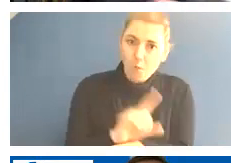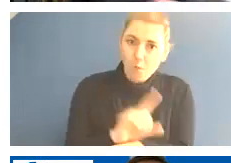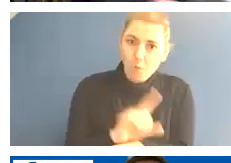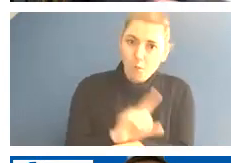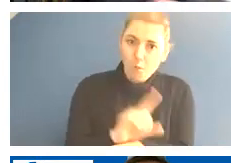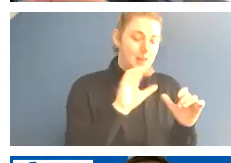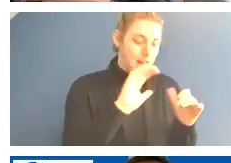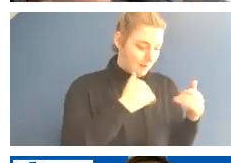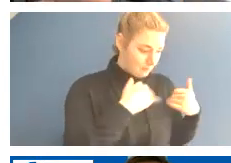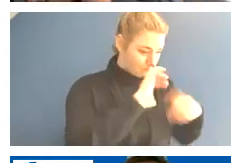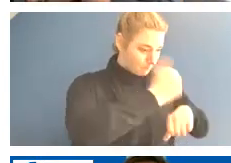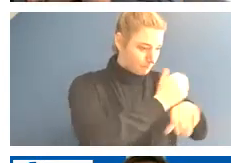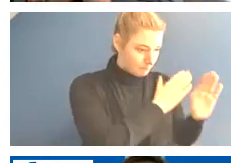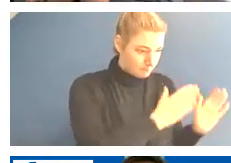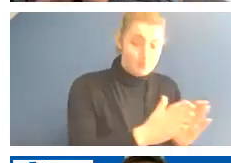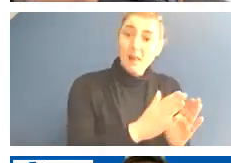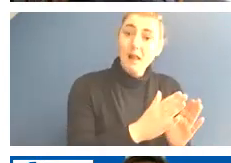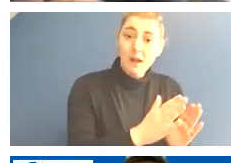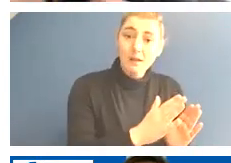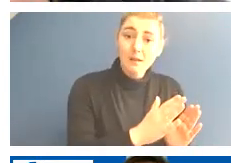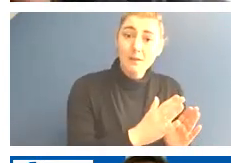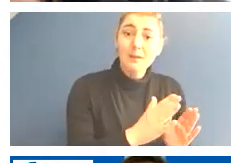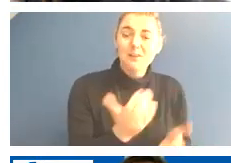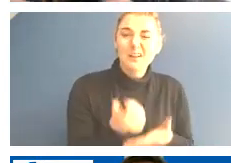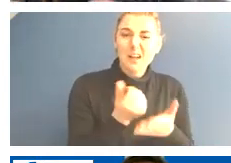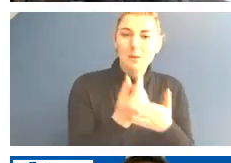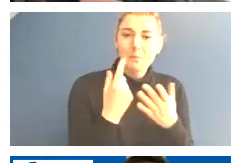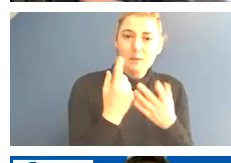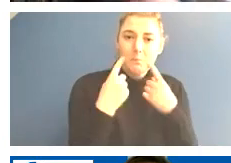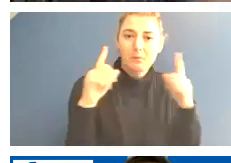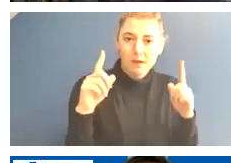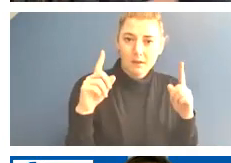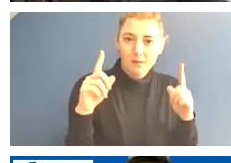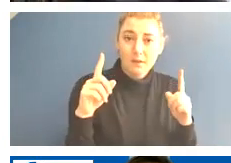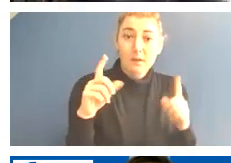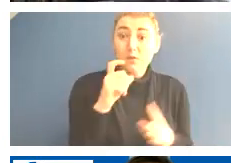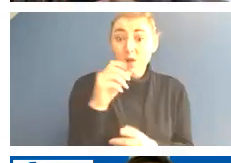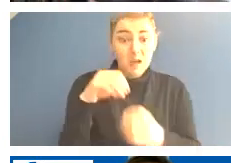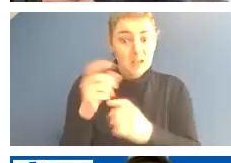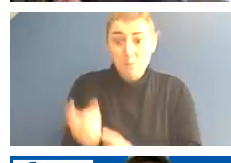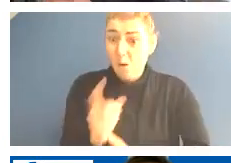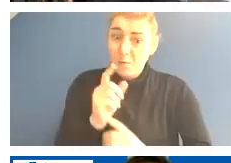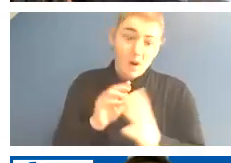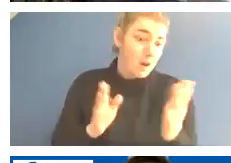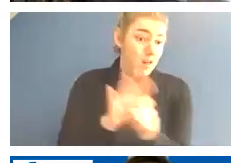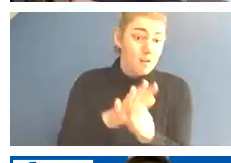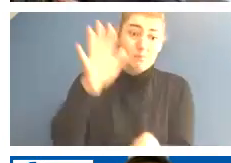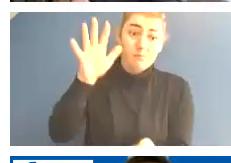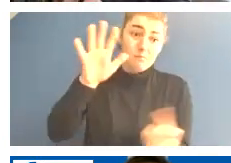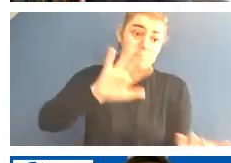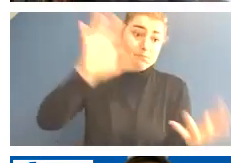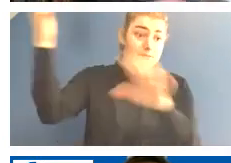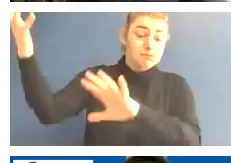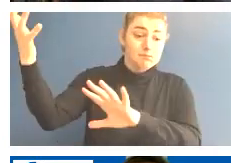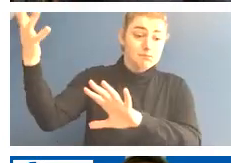needs when it can be effective, but isn't quite that moment of this is a must do. Let's do